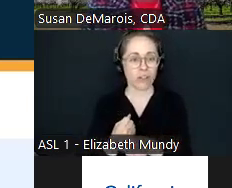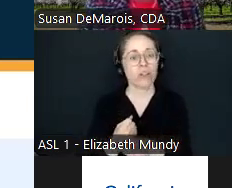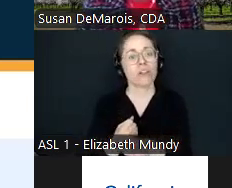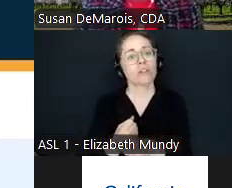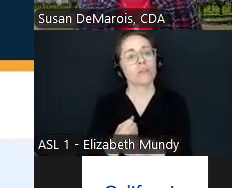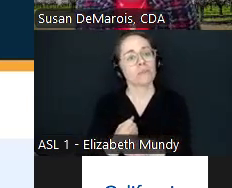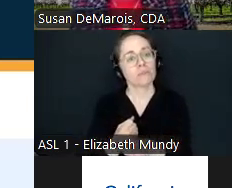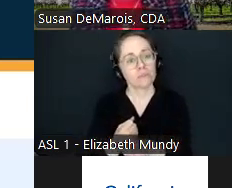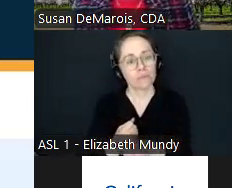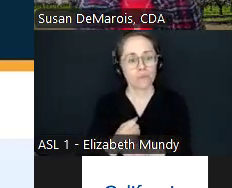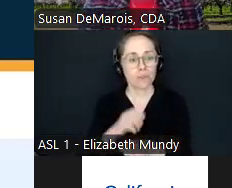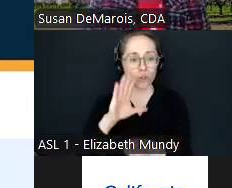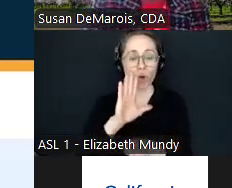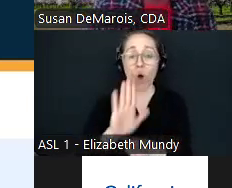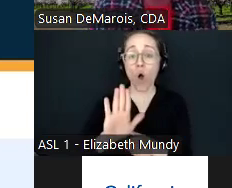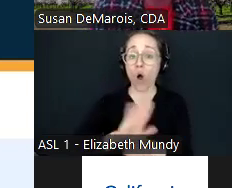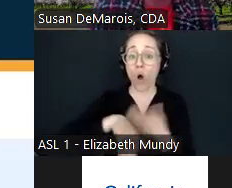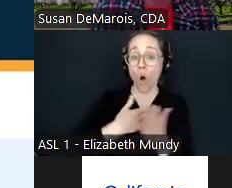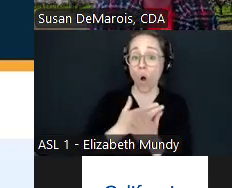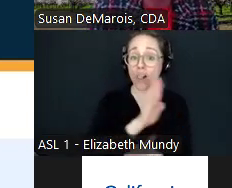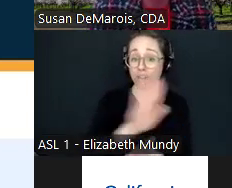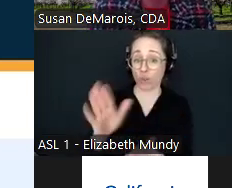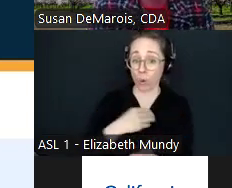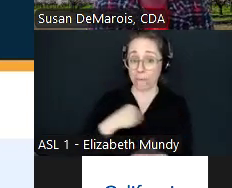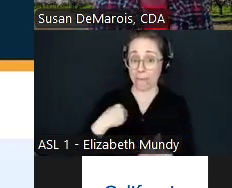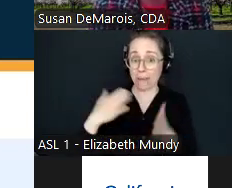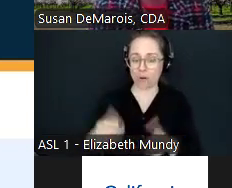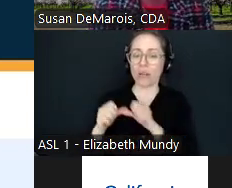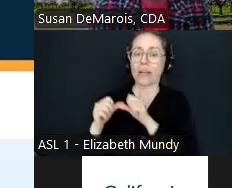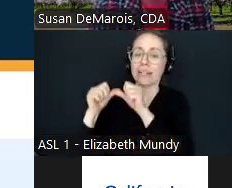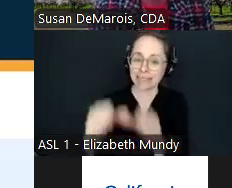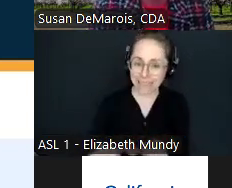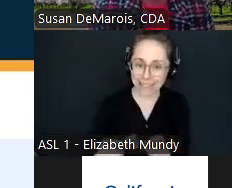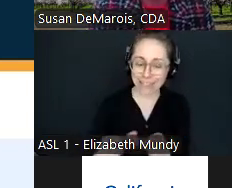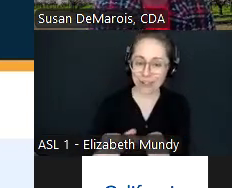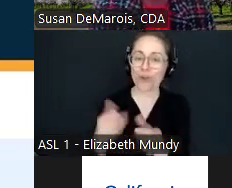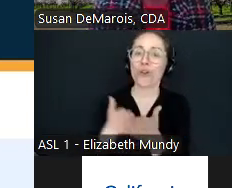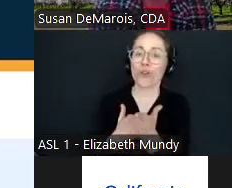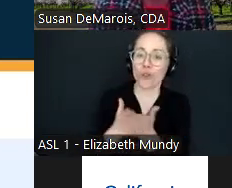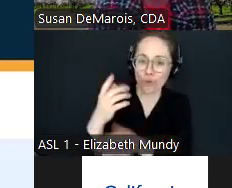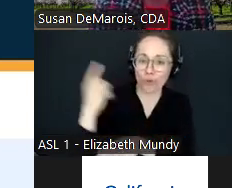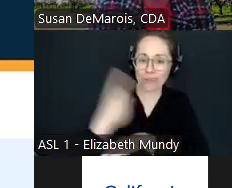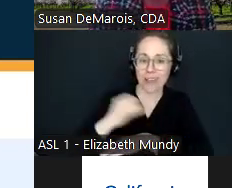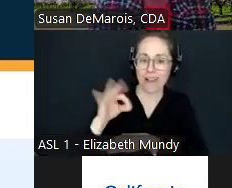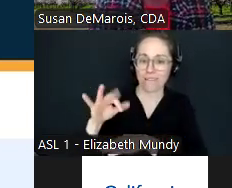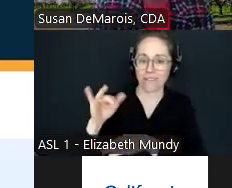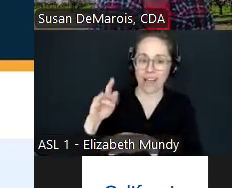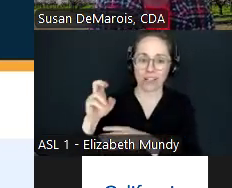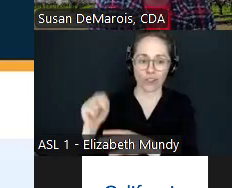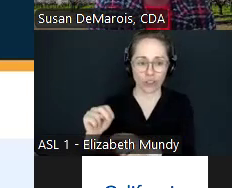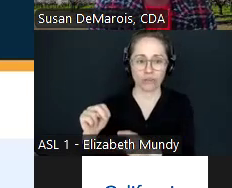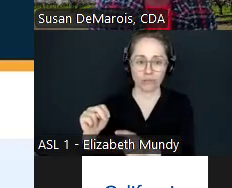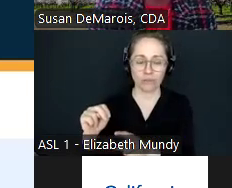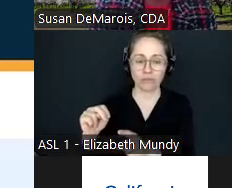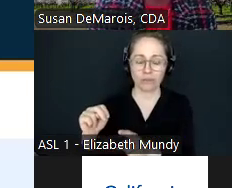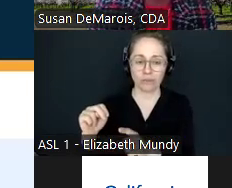the Day of Action, so you'll all be current members in October for the Day of Action. But did want you to start